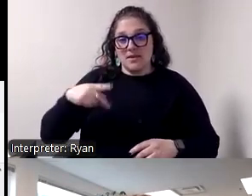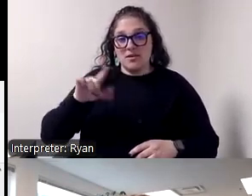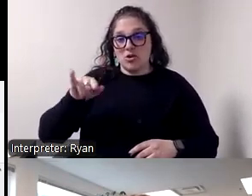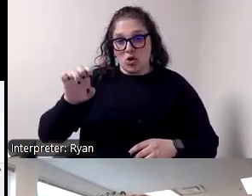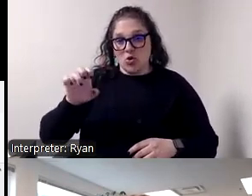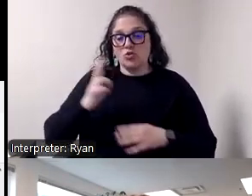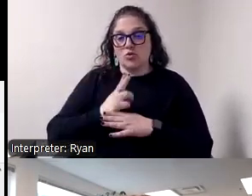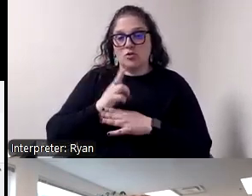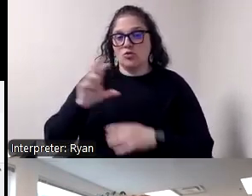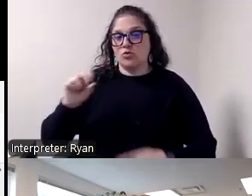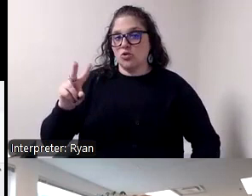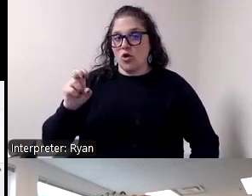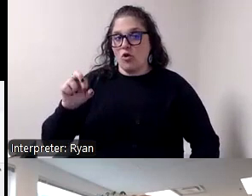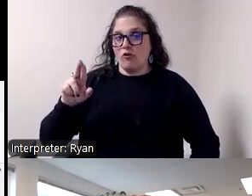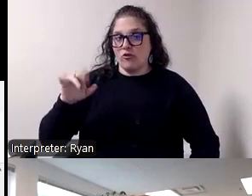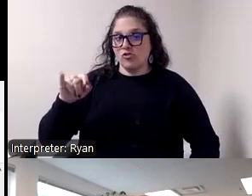use the override.